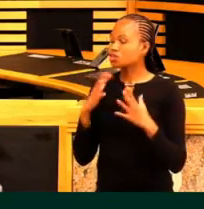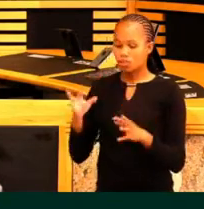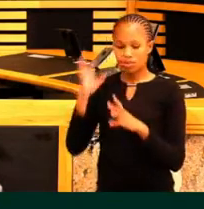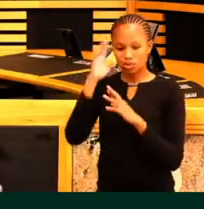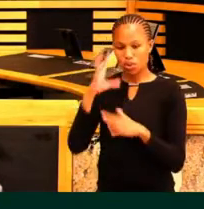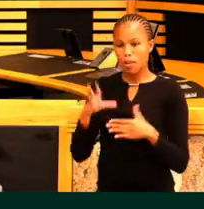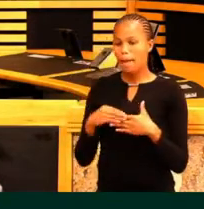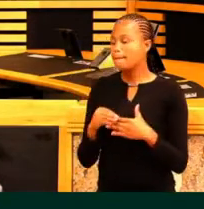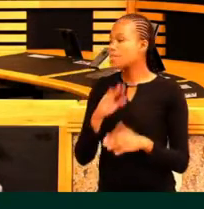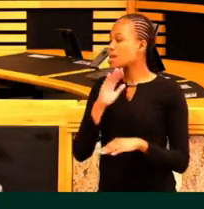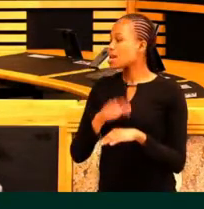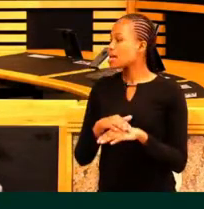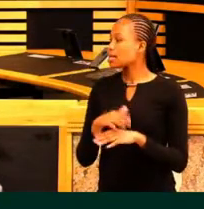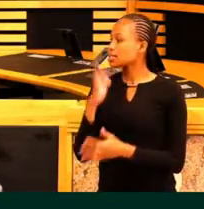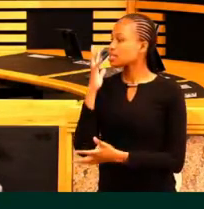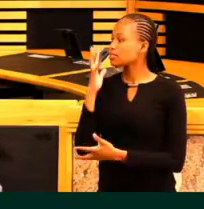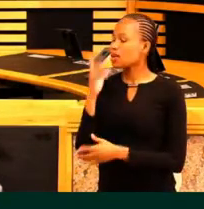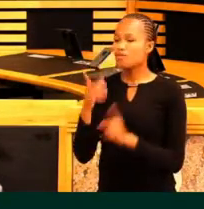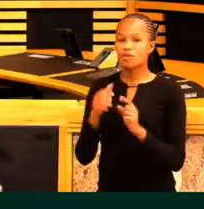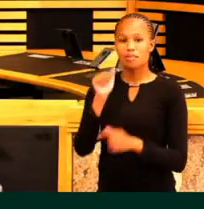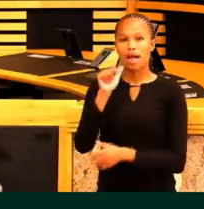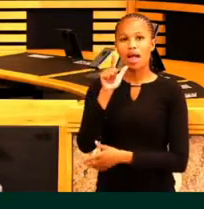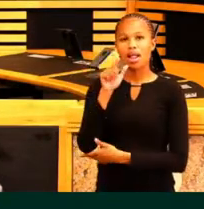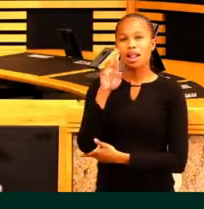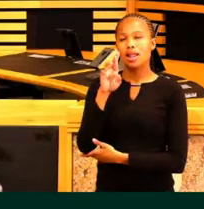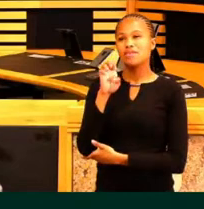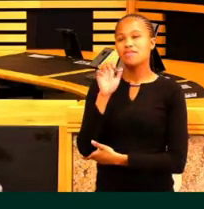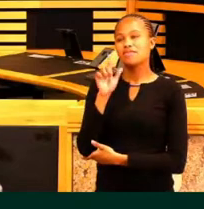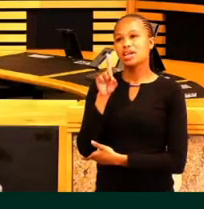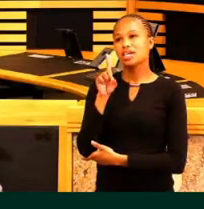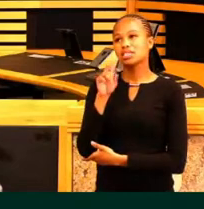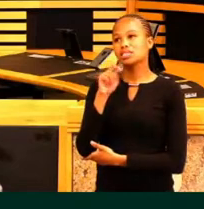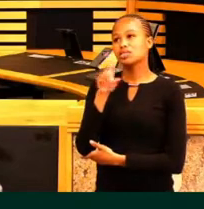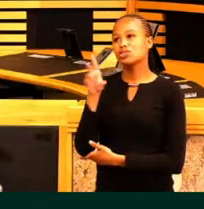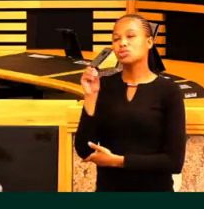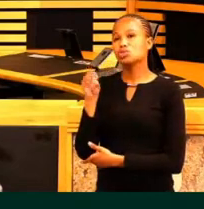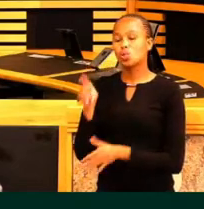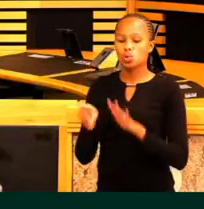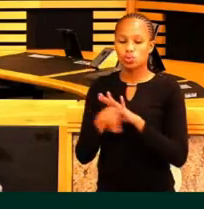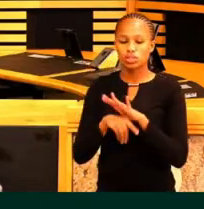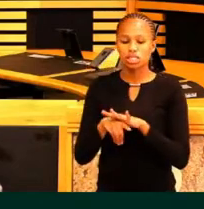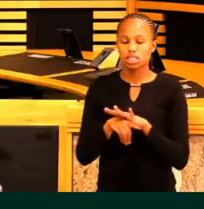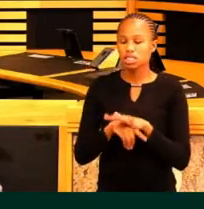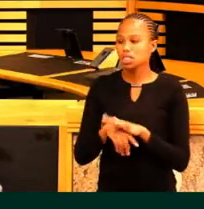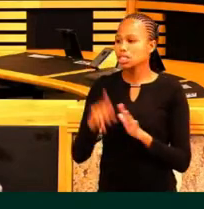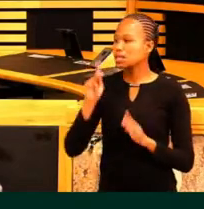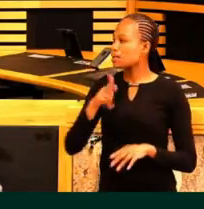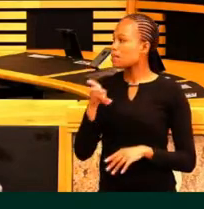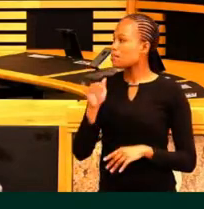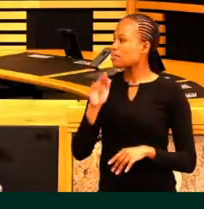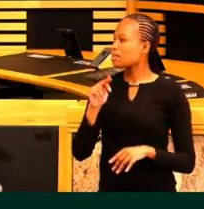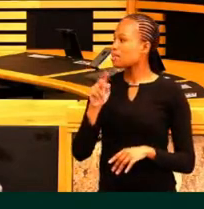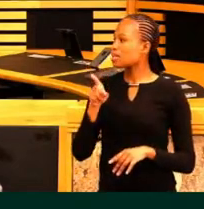the next speaker is from Alfonso a district Pindi lagosa